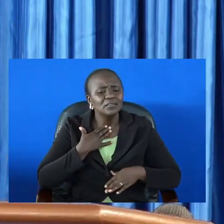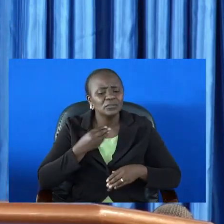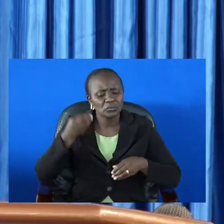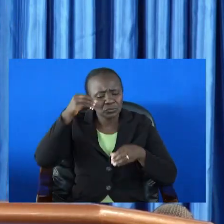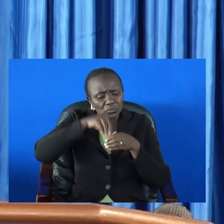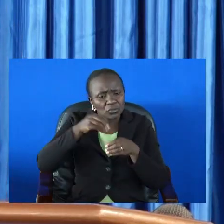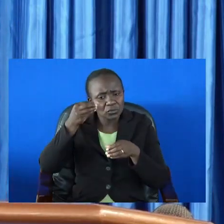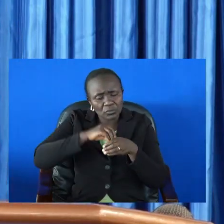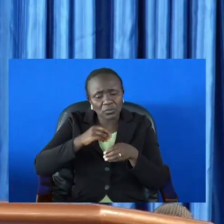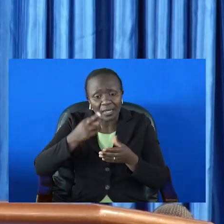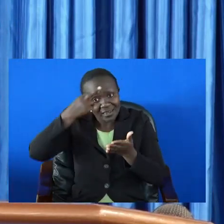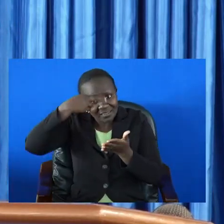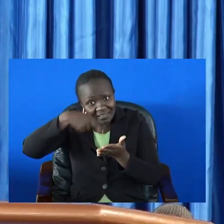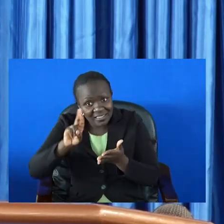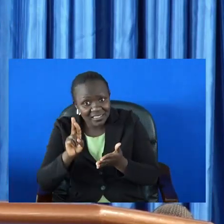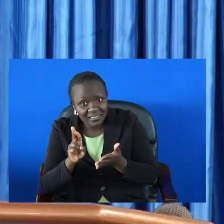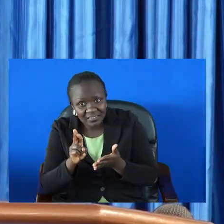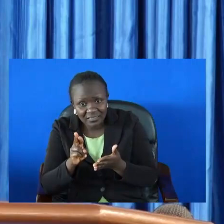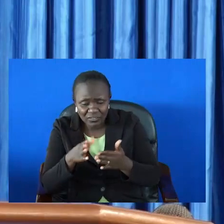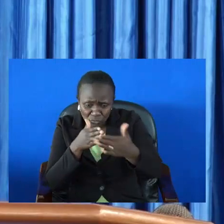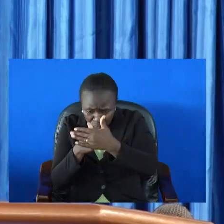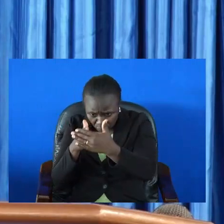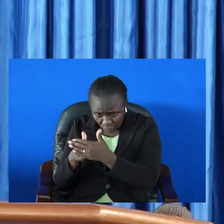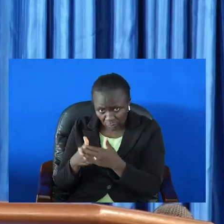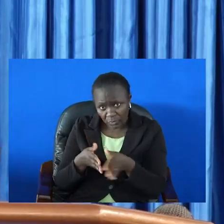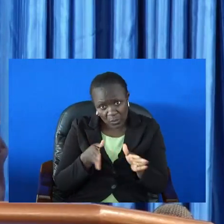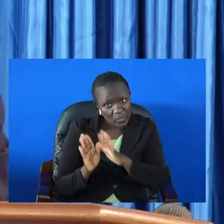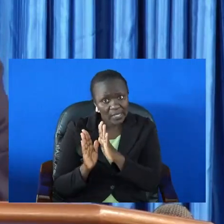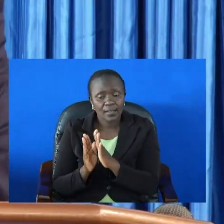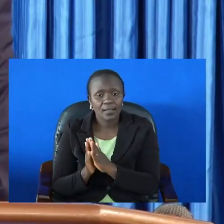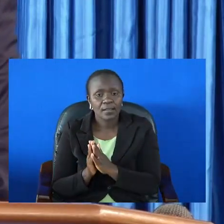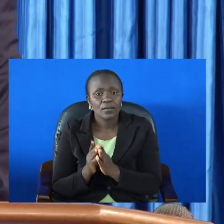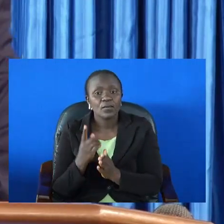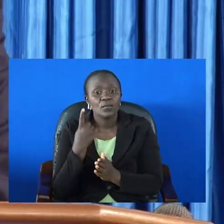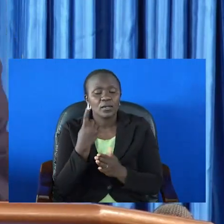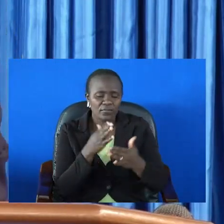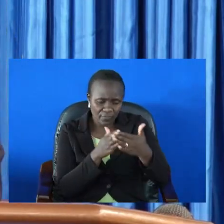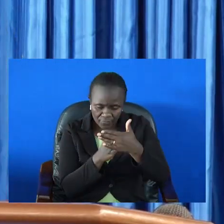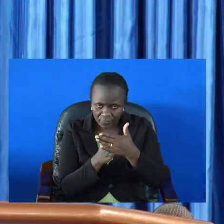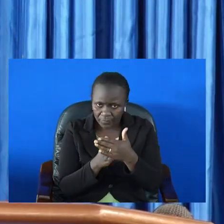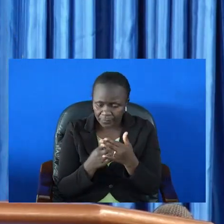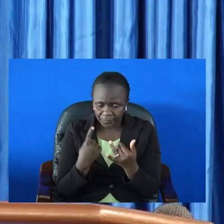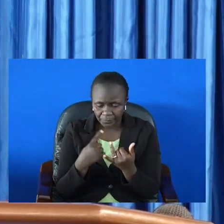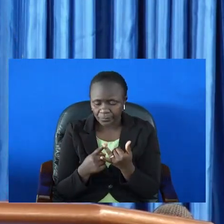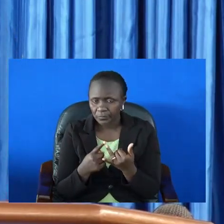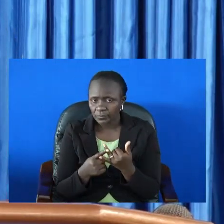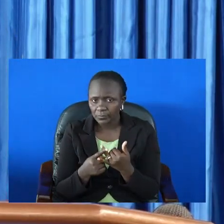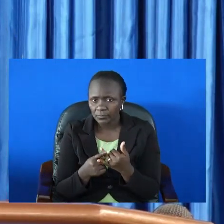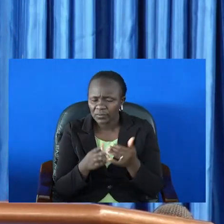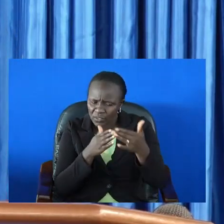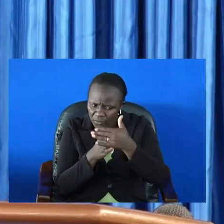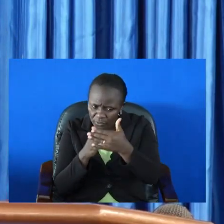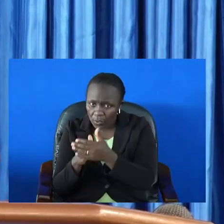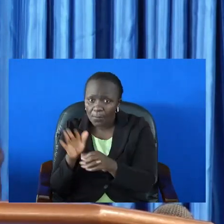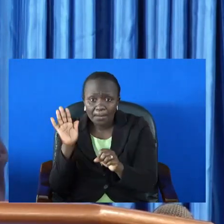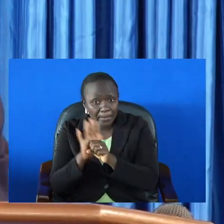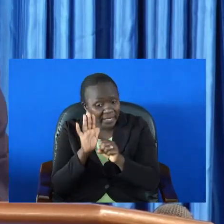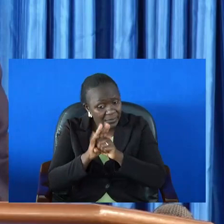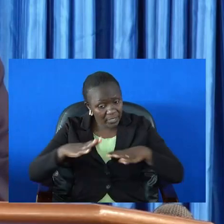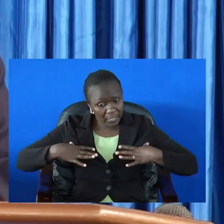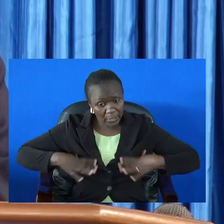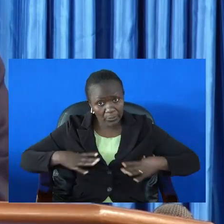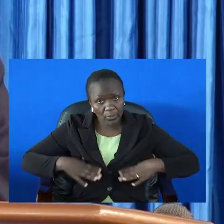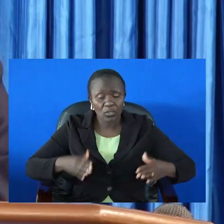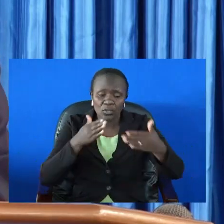righteousness that becomes an obstacle. And one of the obstacles that have hindered many people is